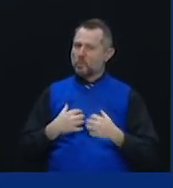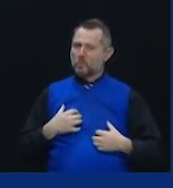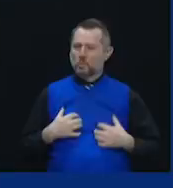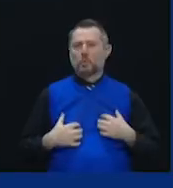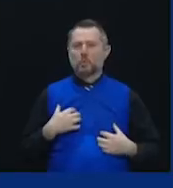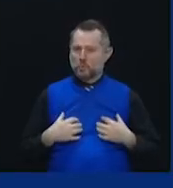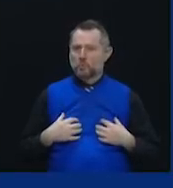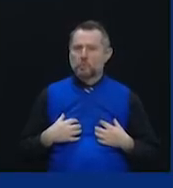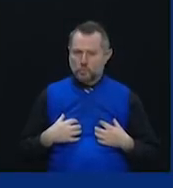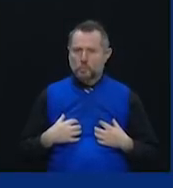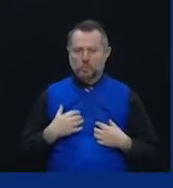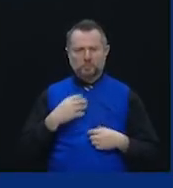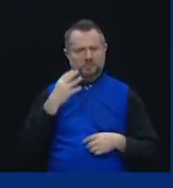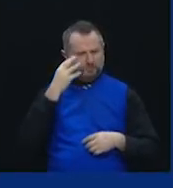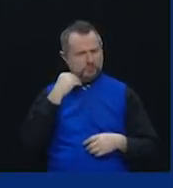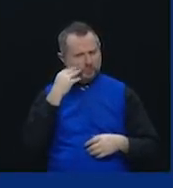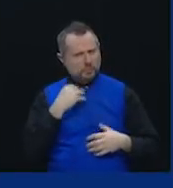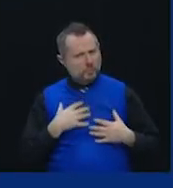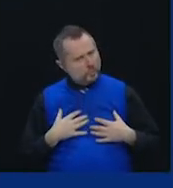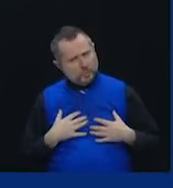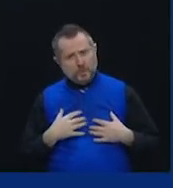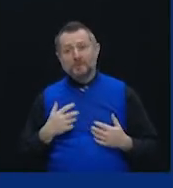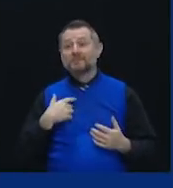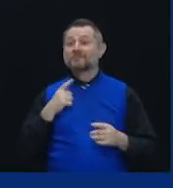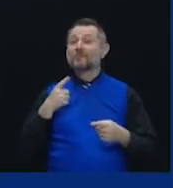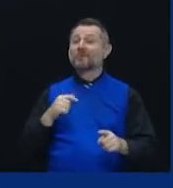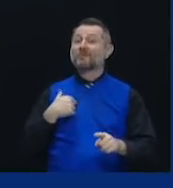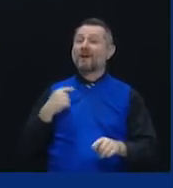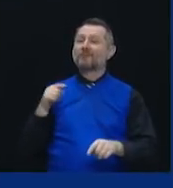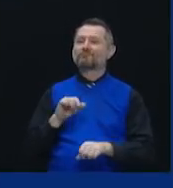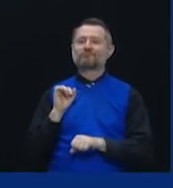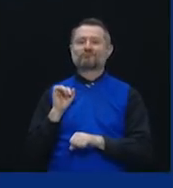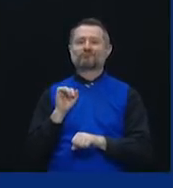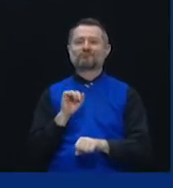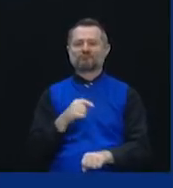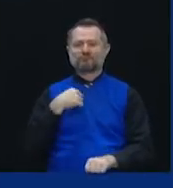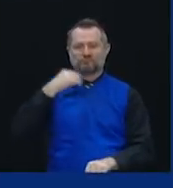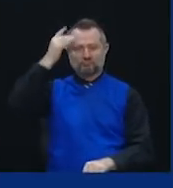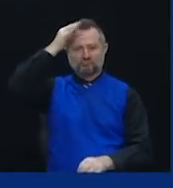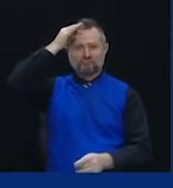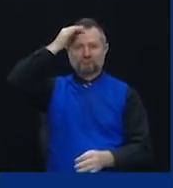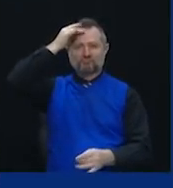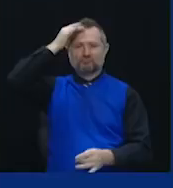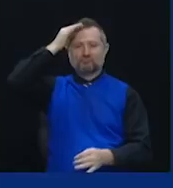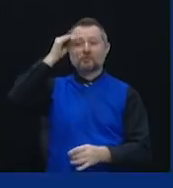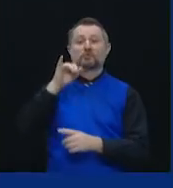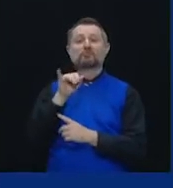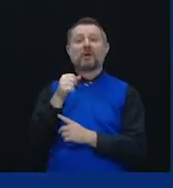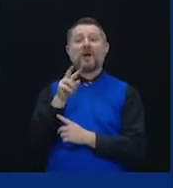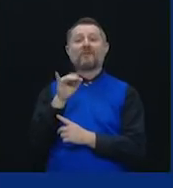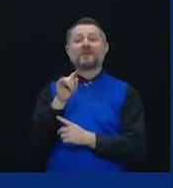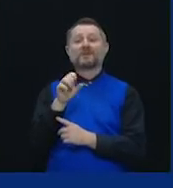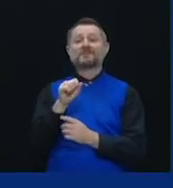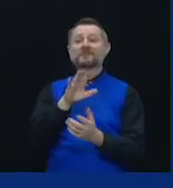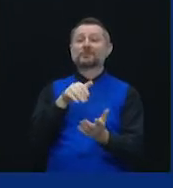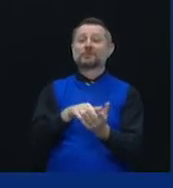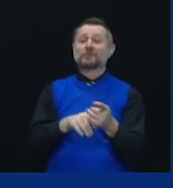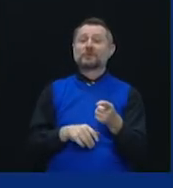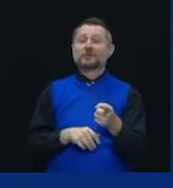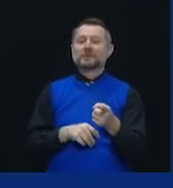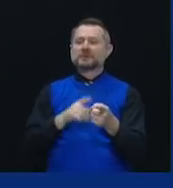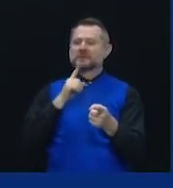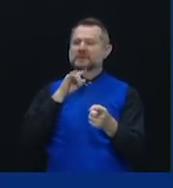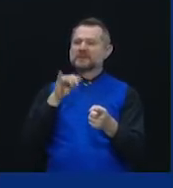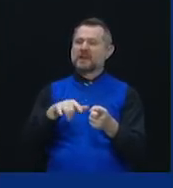And I was thinking about it on the way here today. Javits was really the site in New York